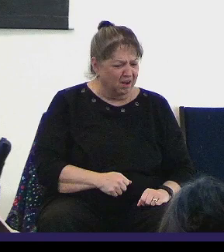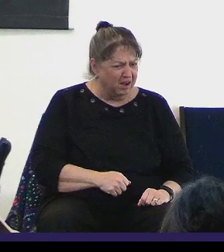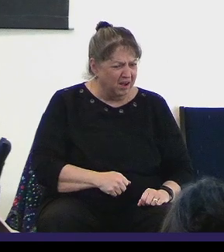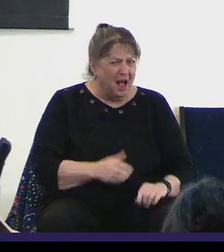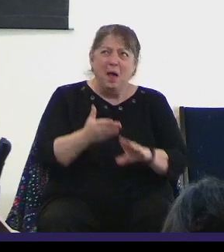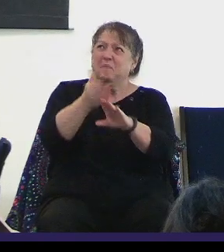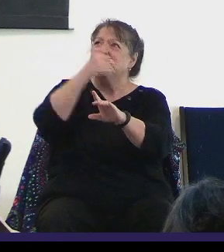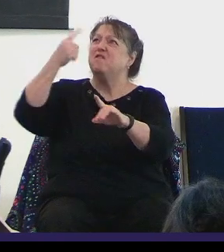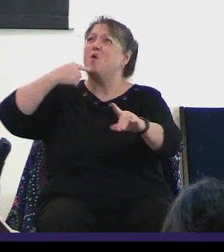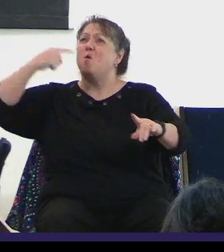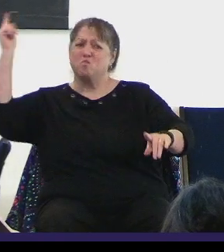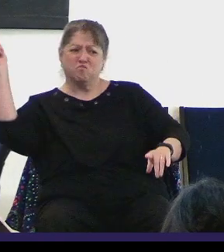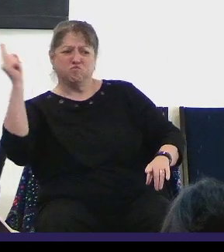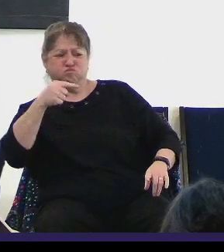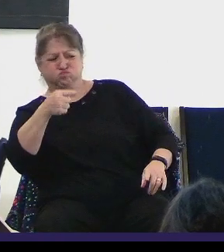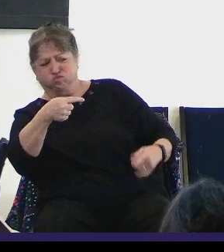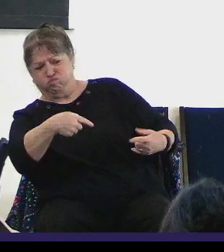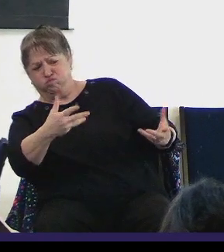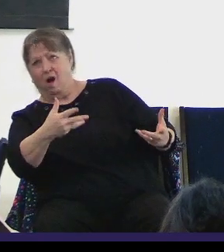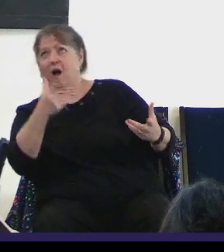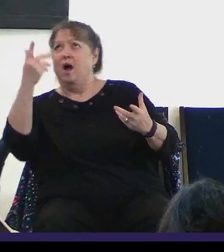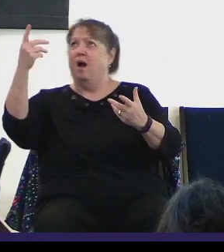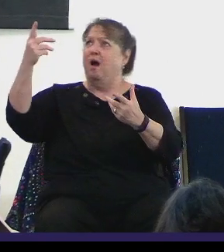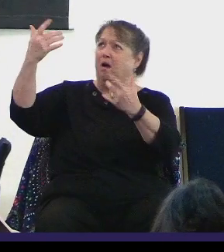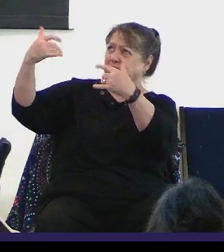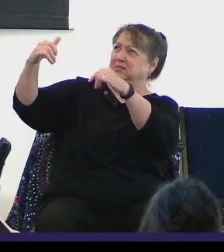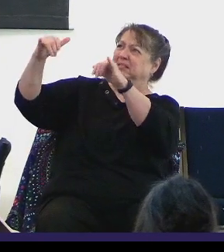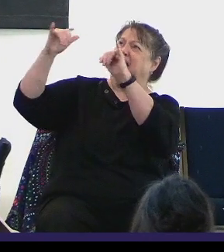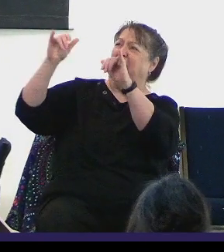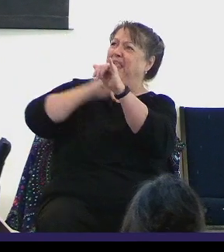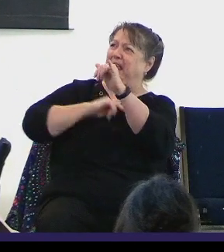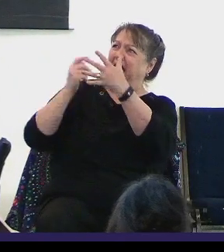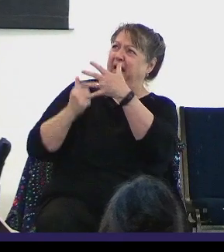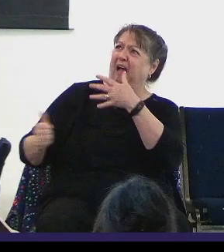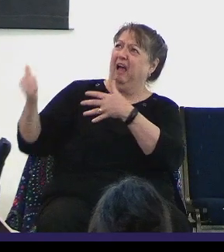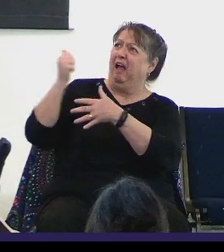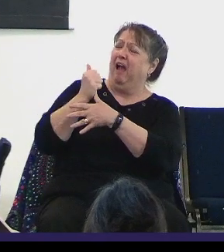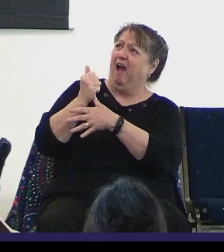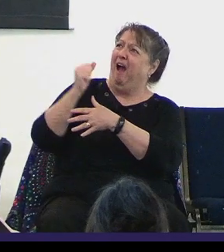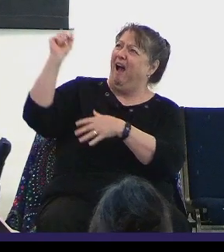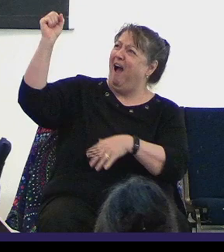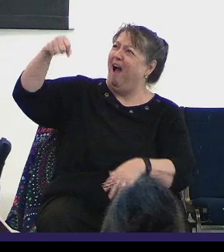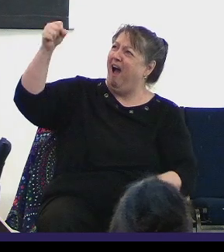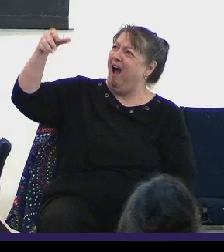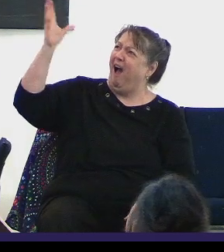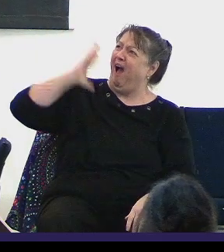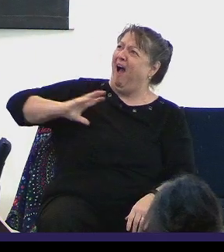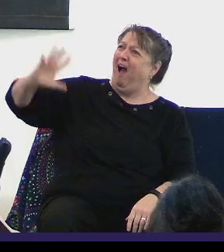You were the King of Kings. Yes, you were.